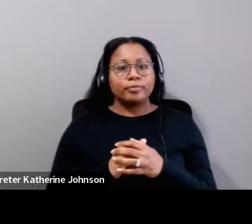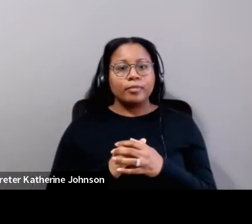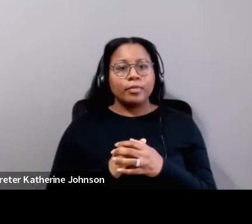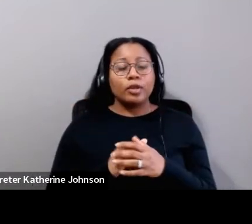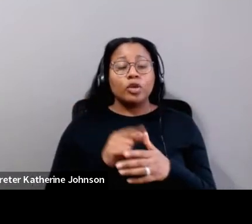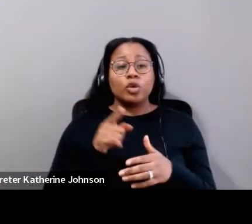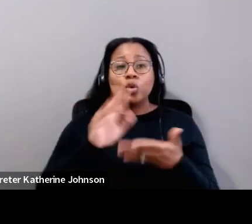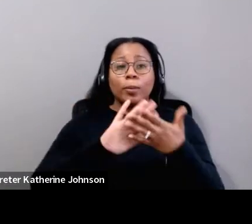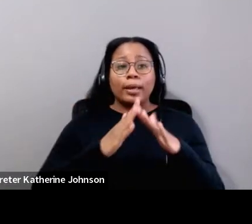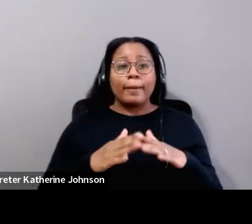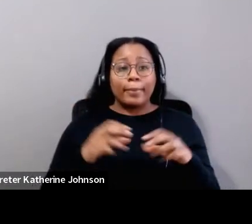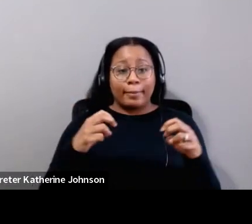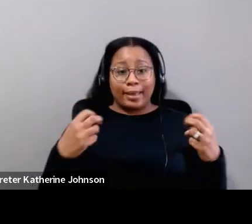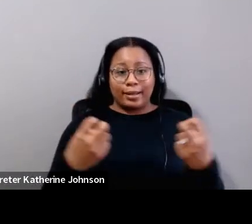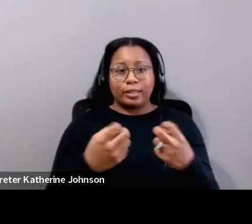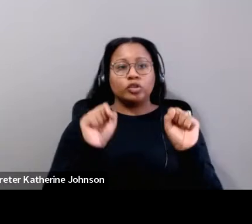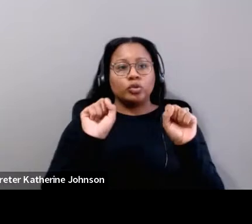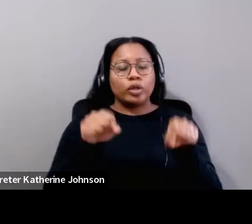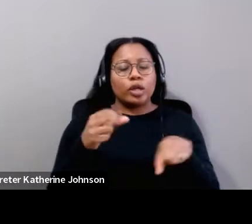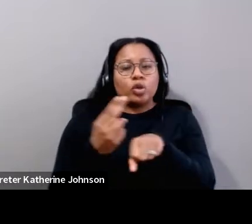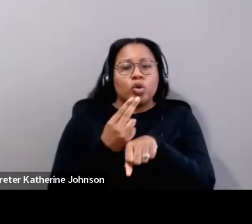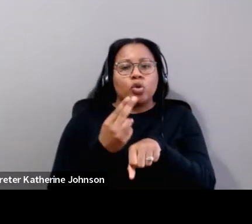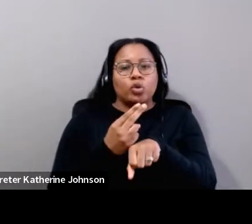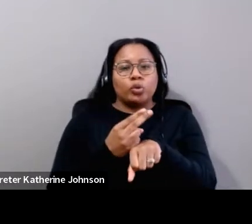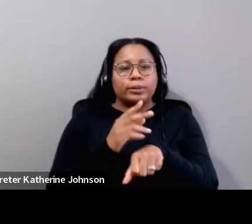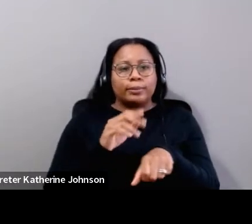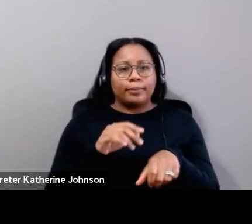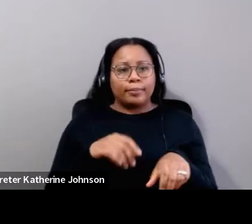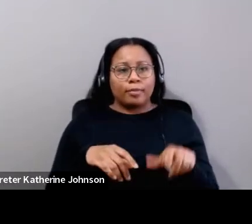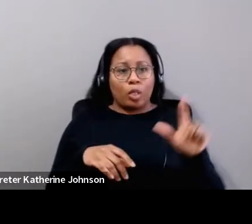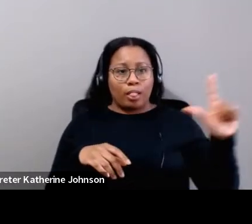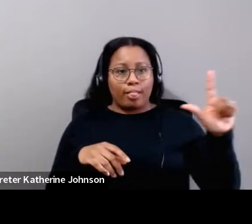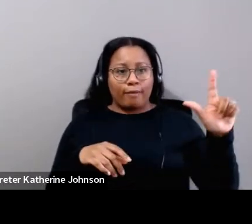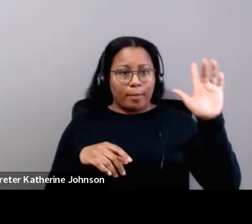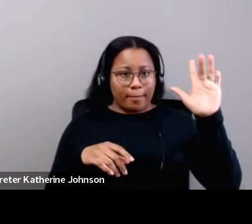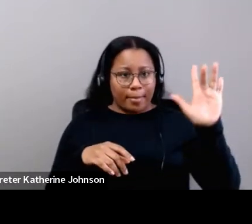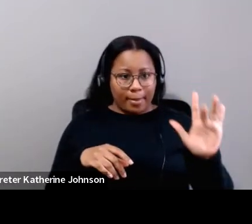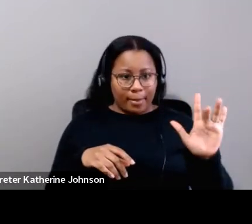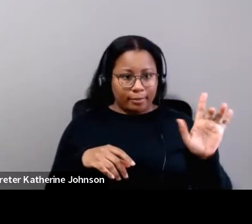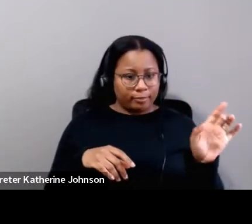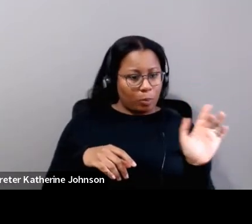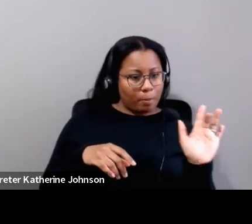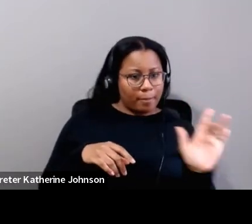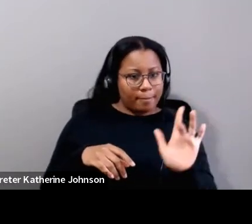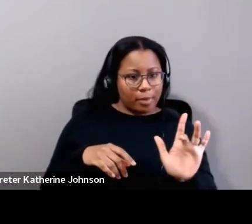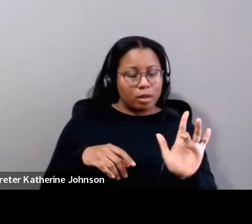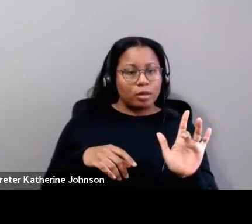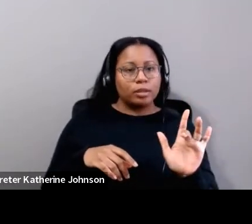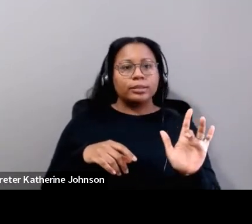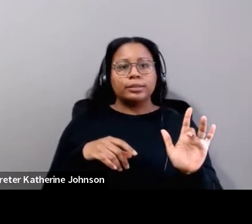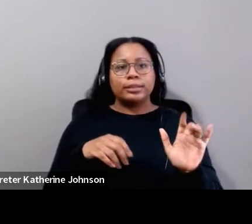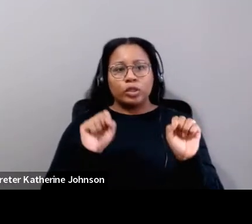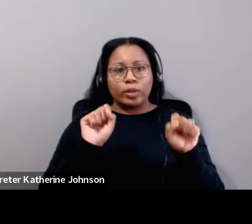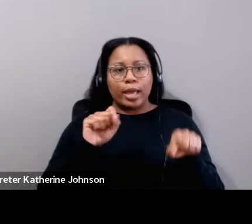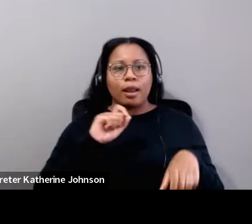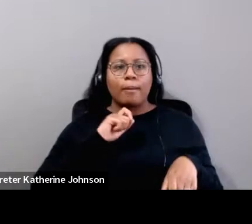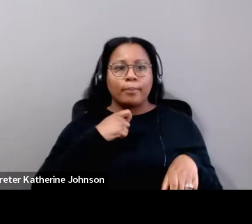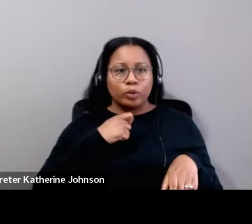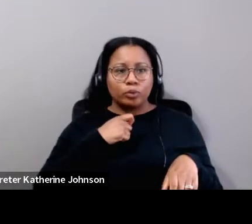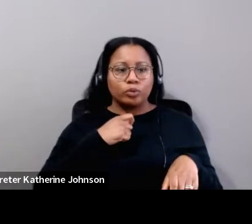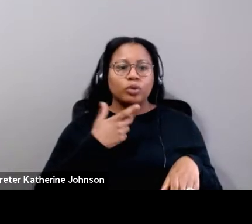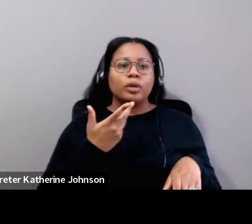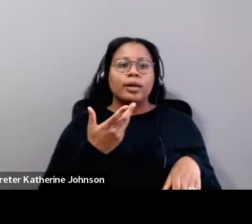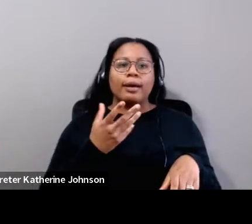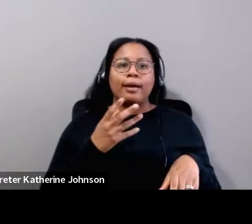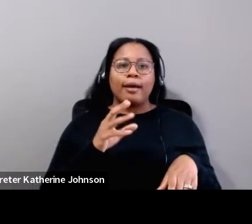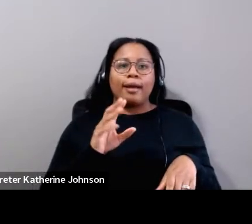use the buttons at the bottom left corner of your Zoom screen to unmute yourself and turn on your video if you'd like. I